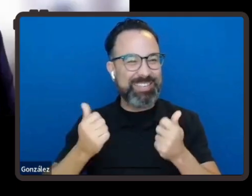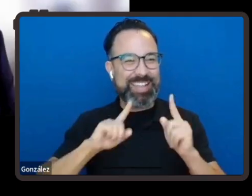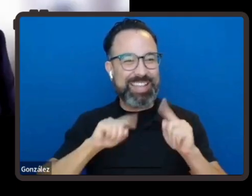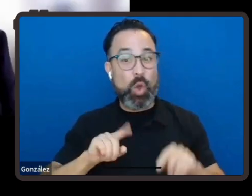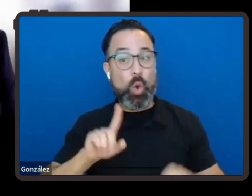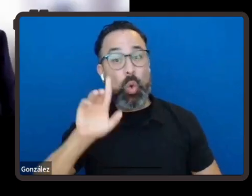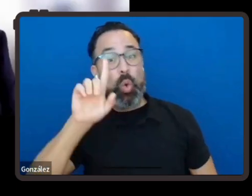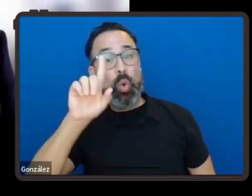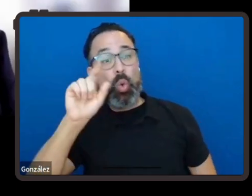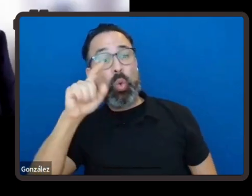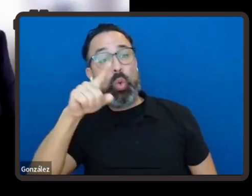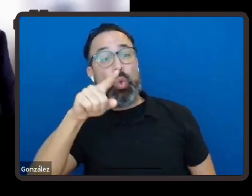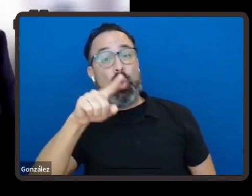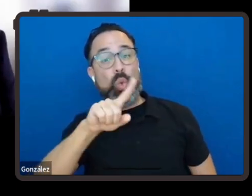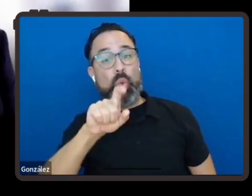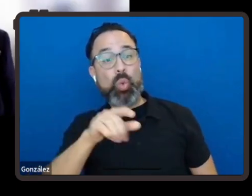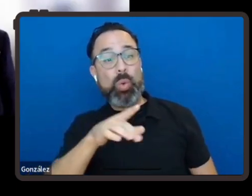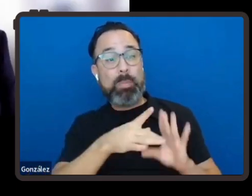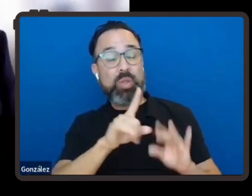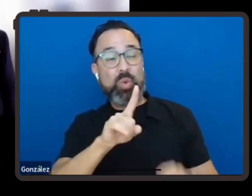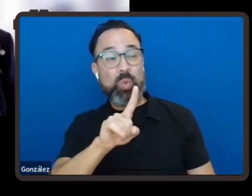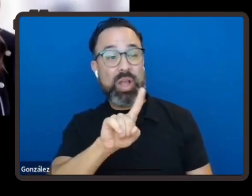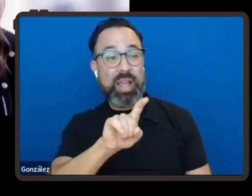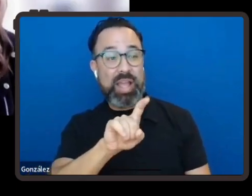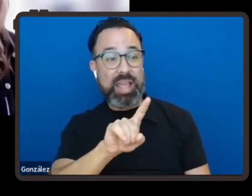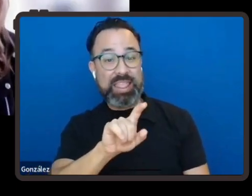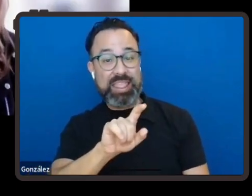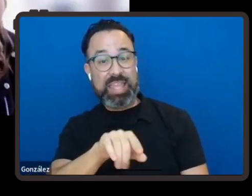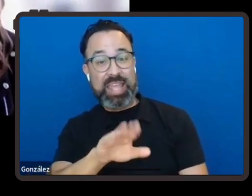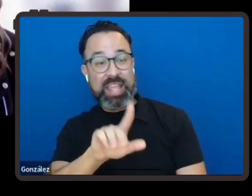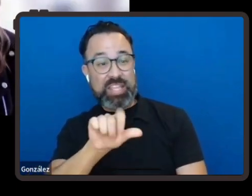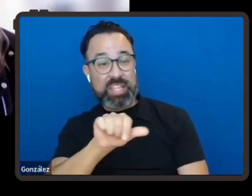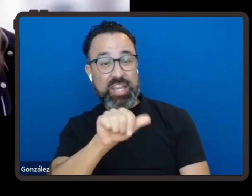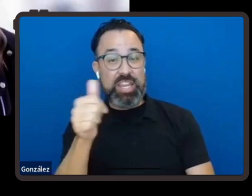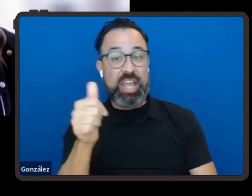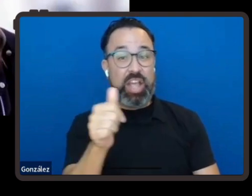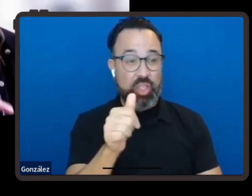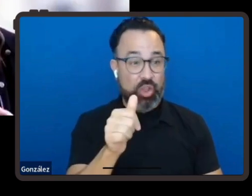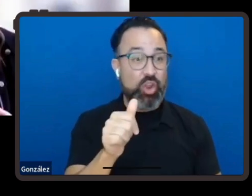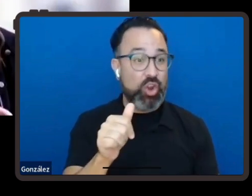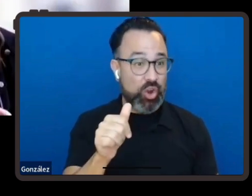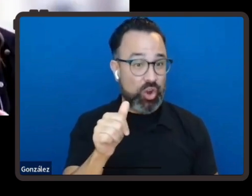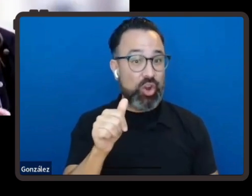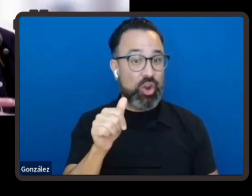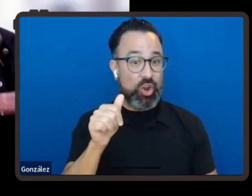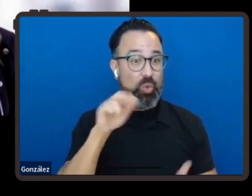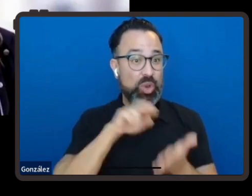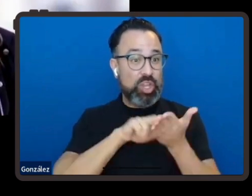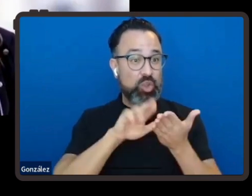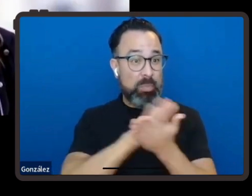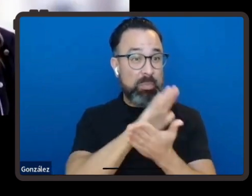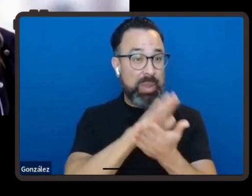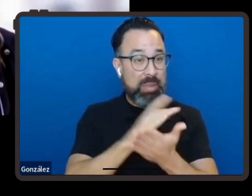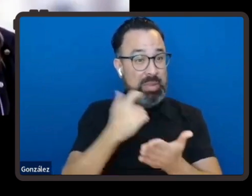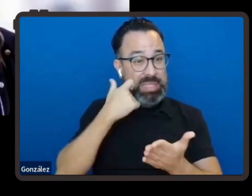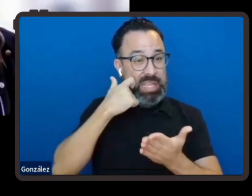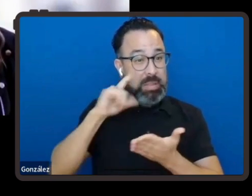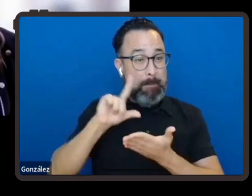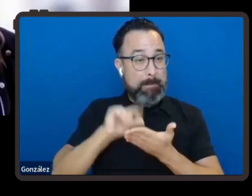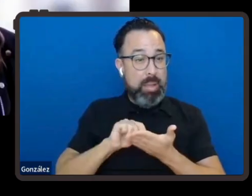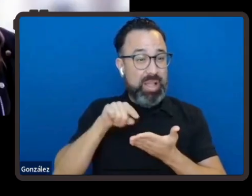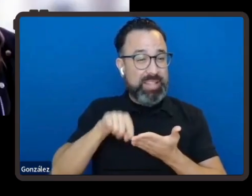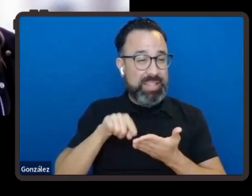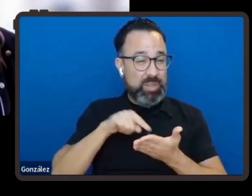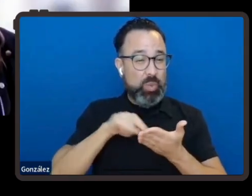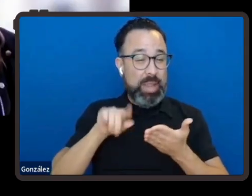mention one thing? There's another paper that's just come out. It was actually published this week, which is amazing, in